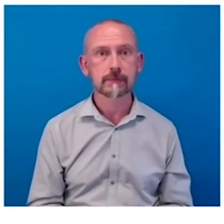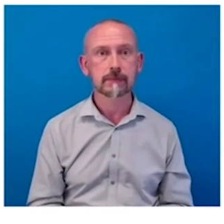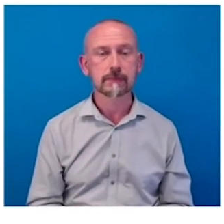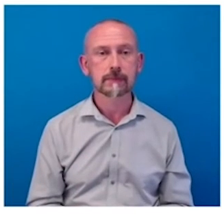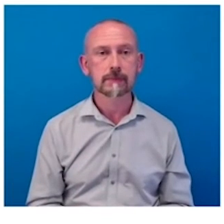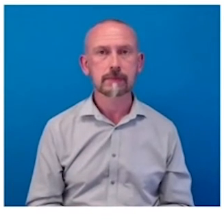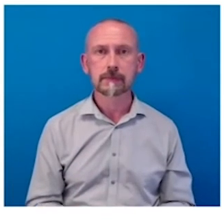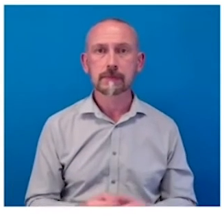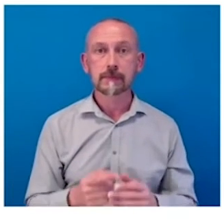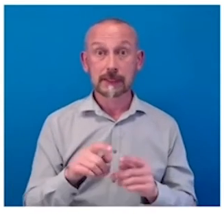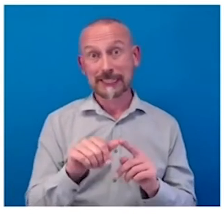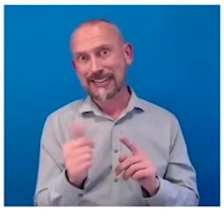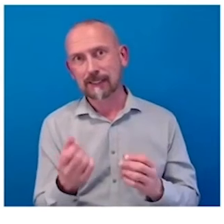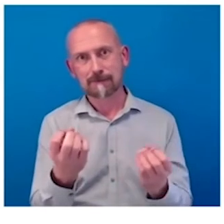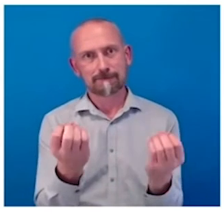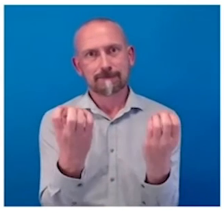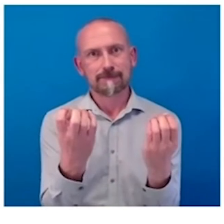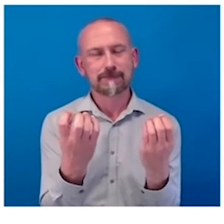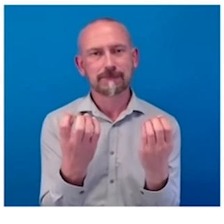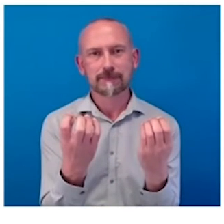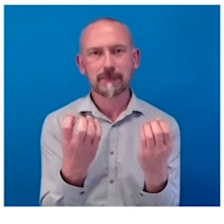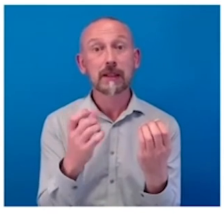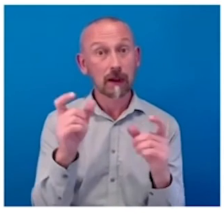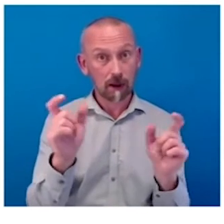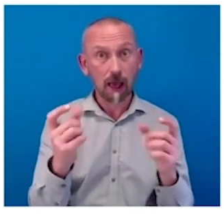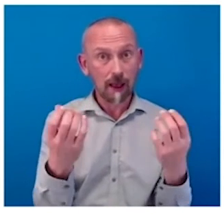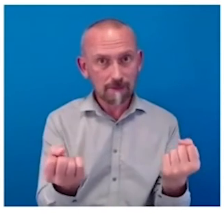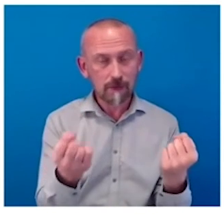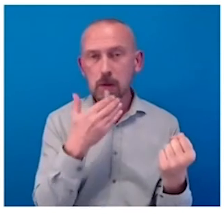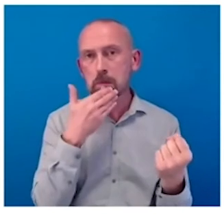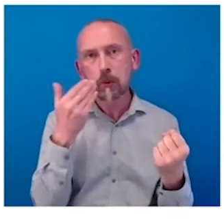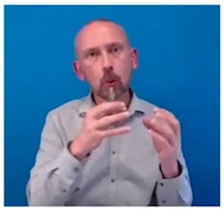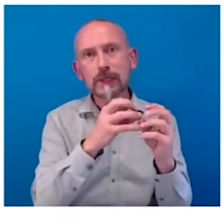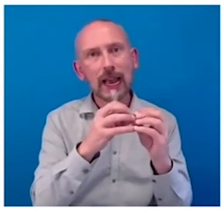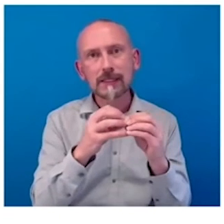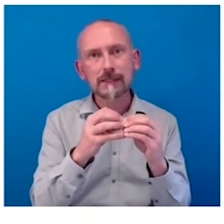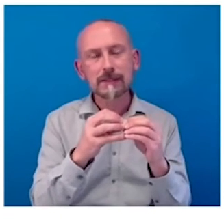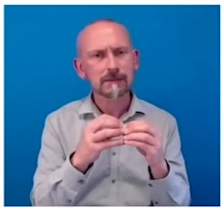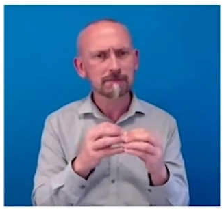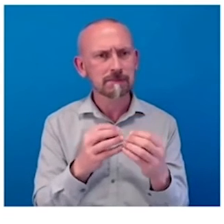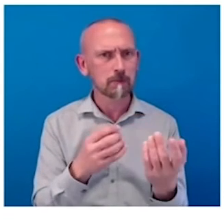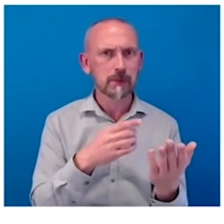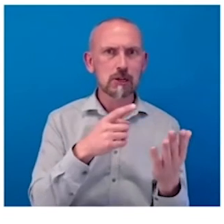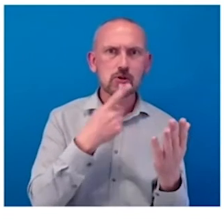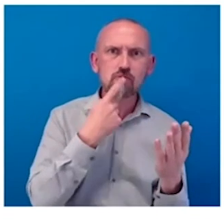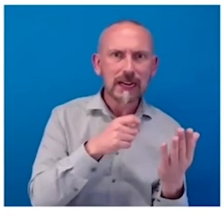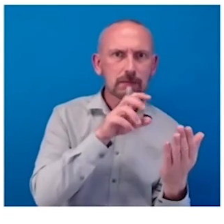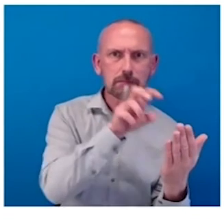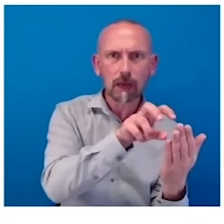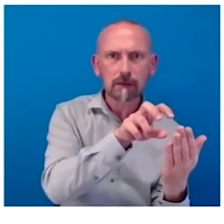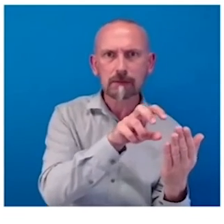However, the next slide shows with color but without the text. So there's just a plain red button and a plain green